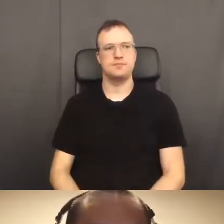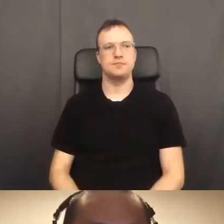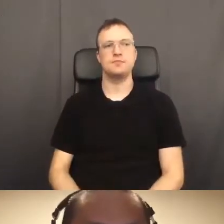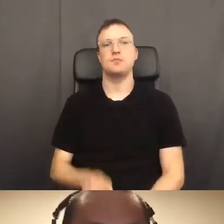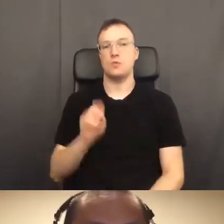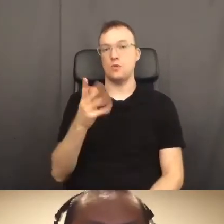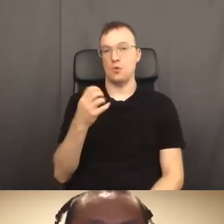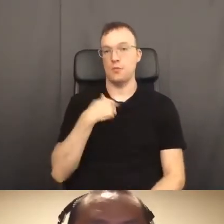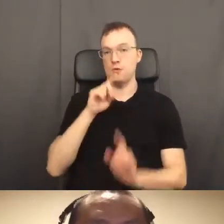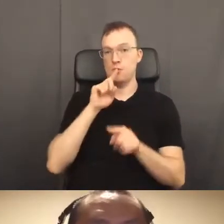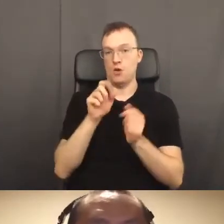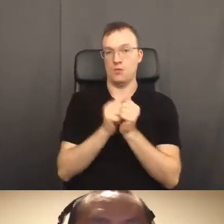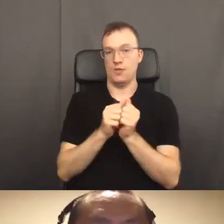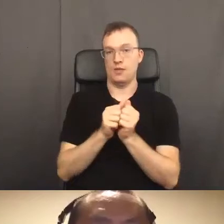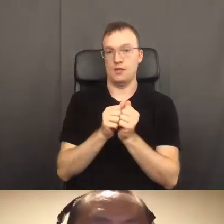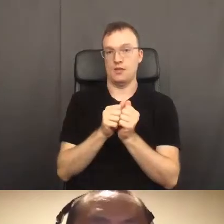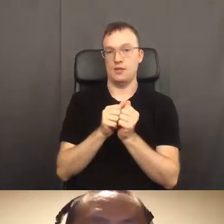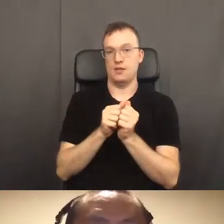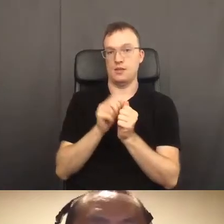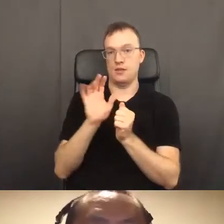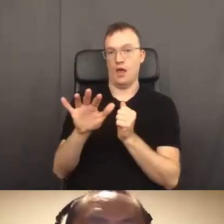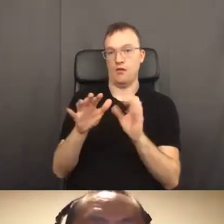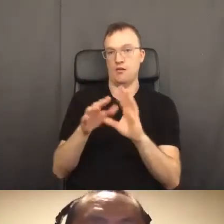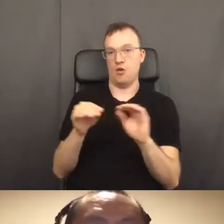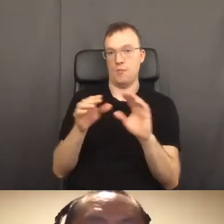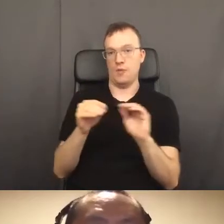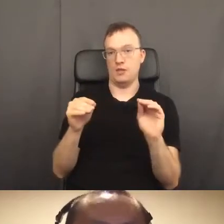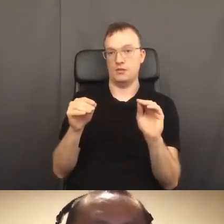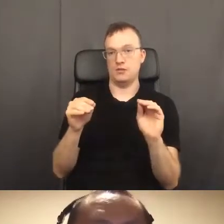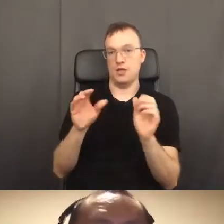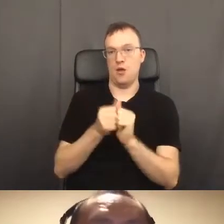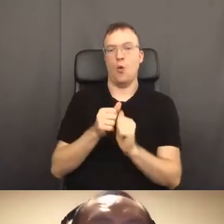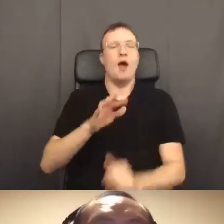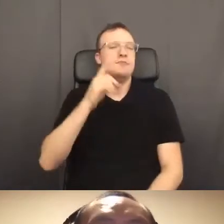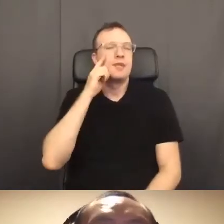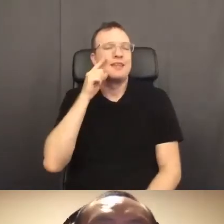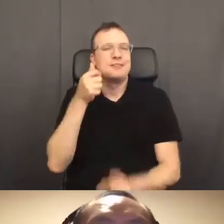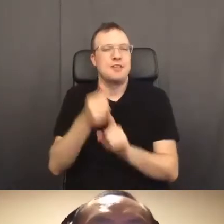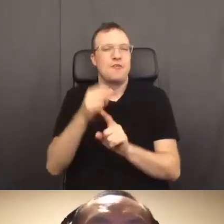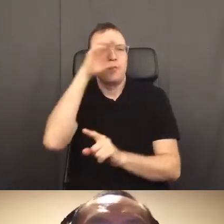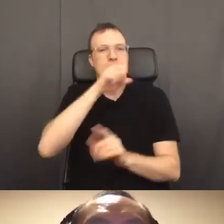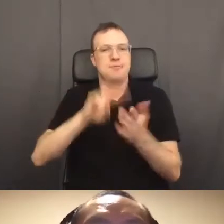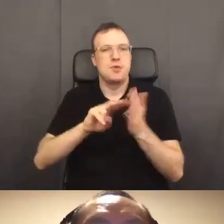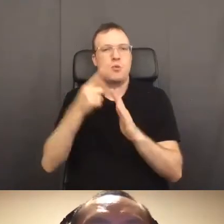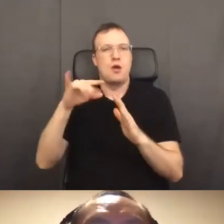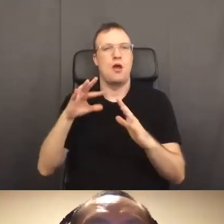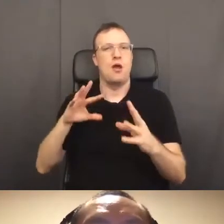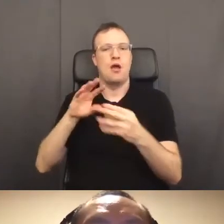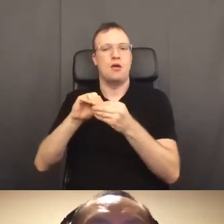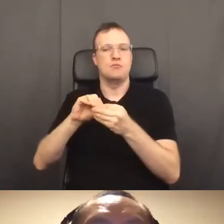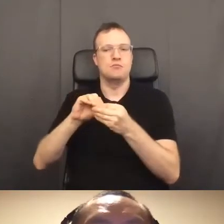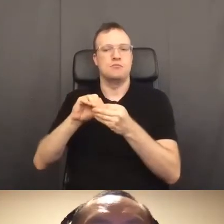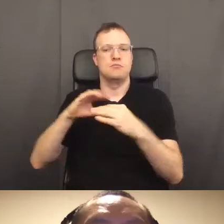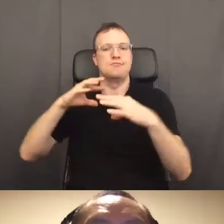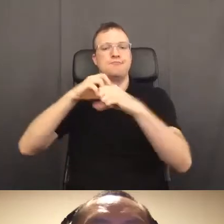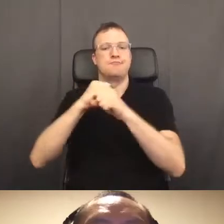you want me to respond to this? How? No, I think because you missed James, so I think we were just gonna giving you a